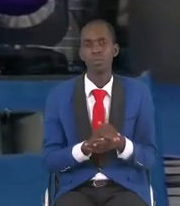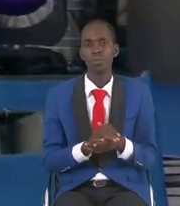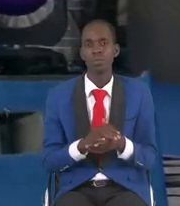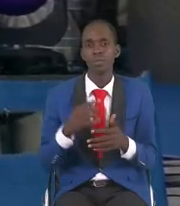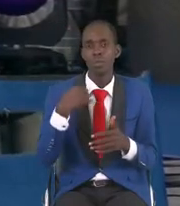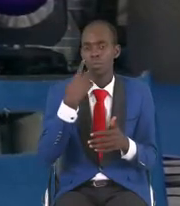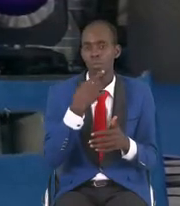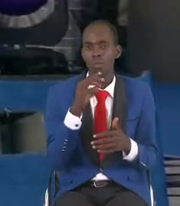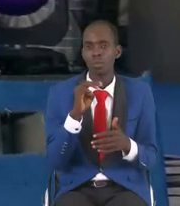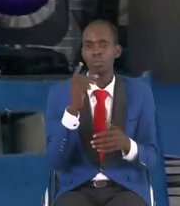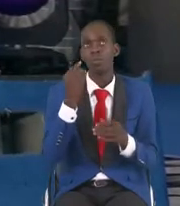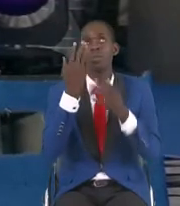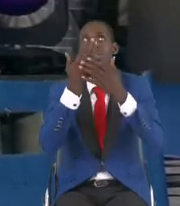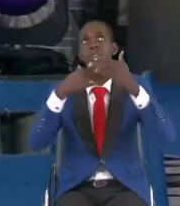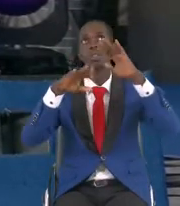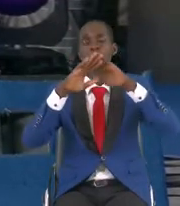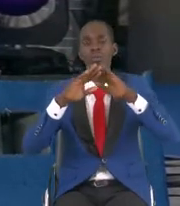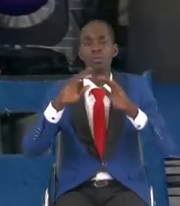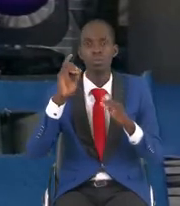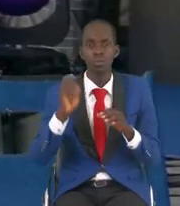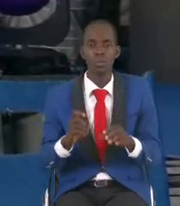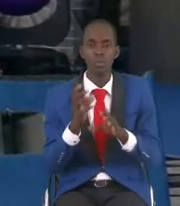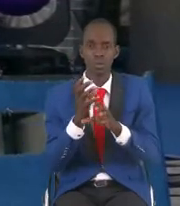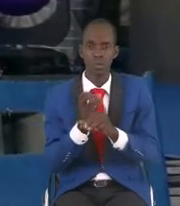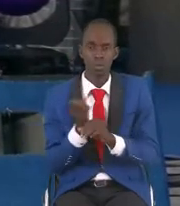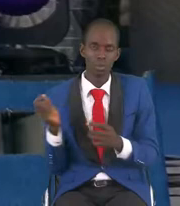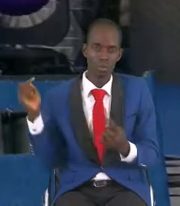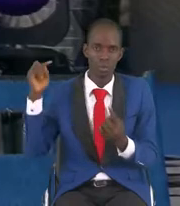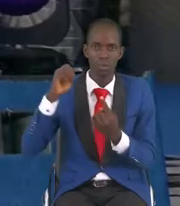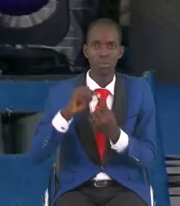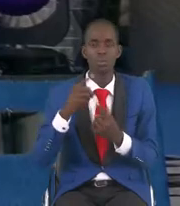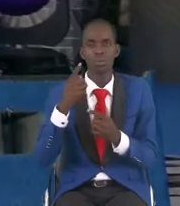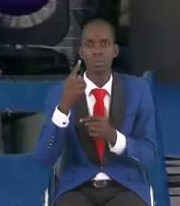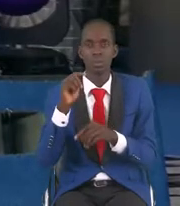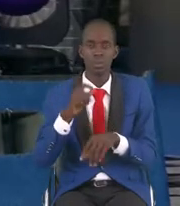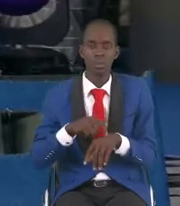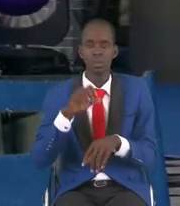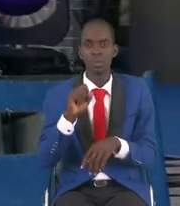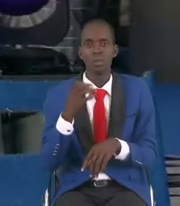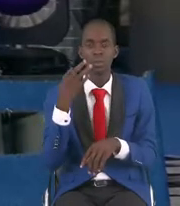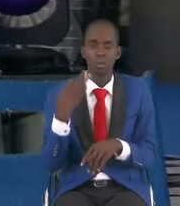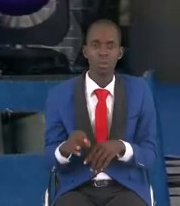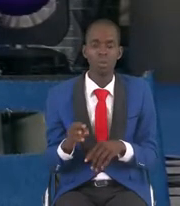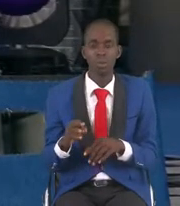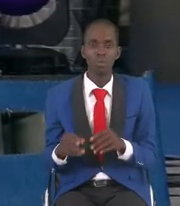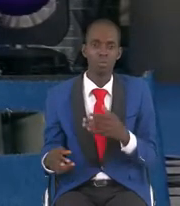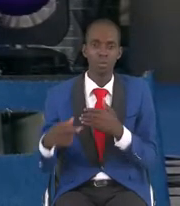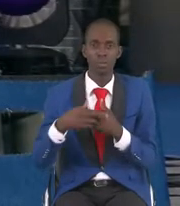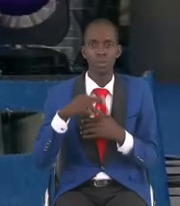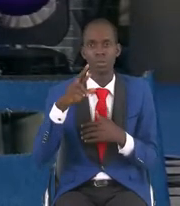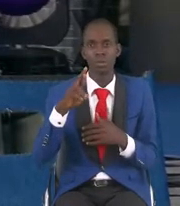the heaven must receive until the times of restitution. That's what there